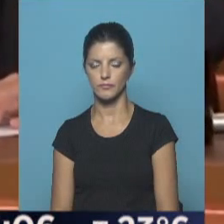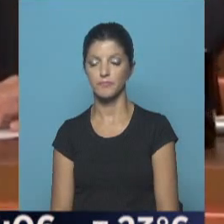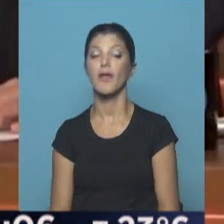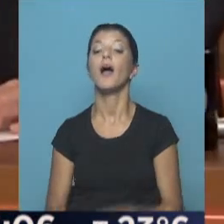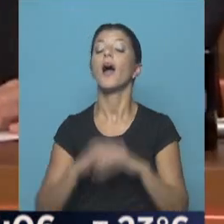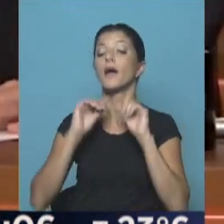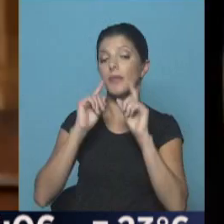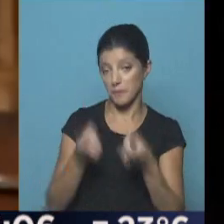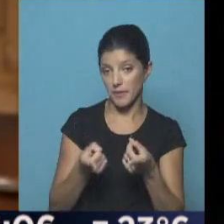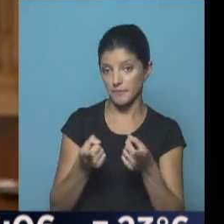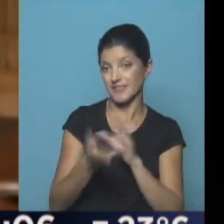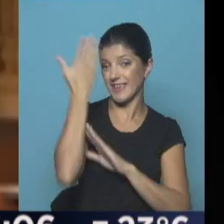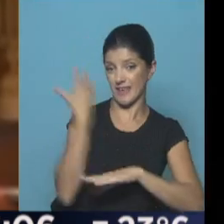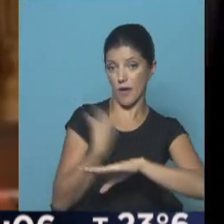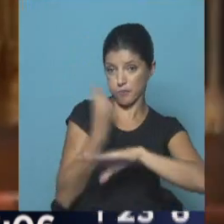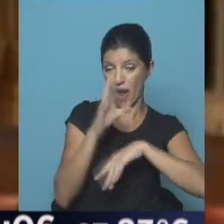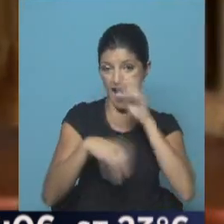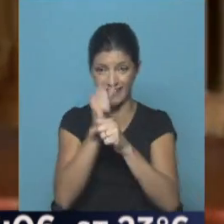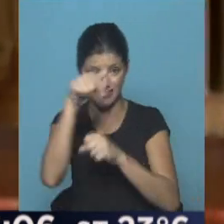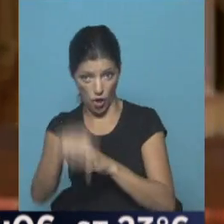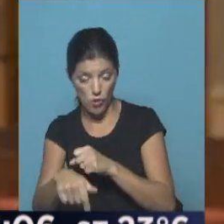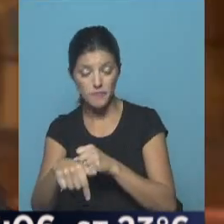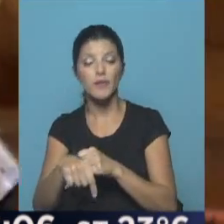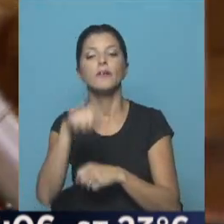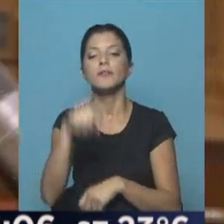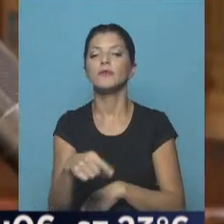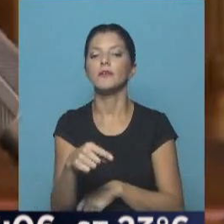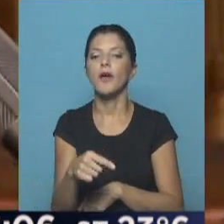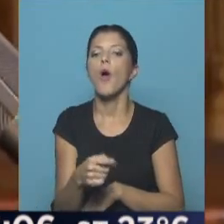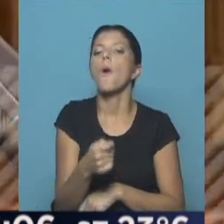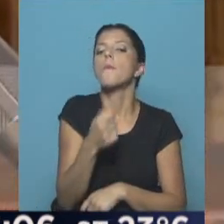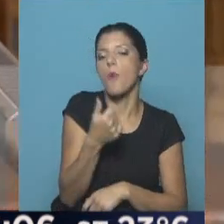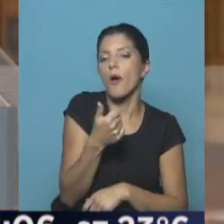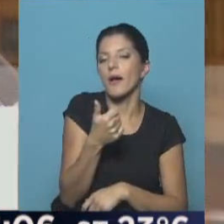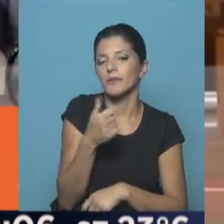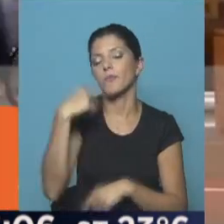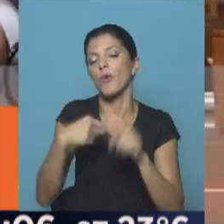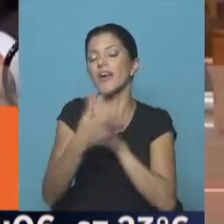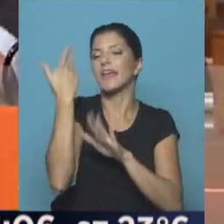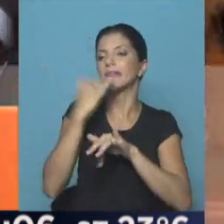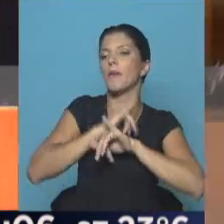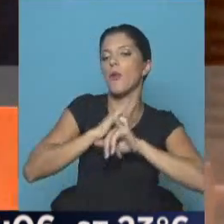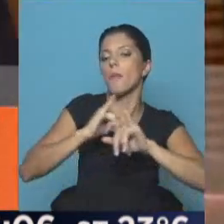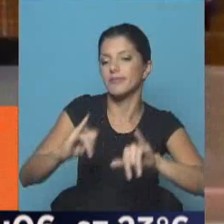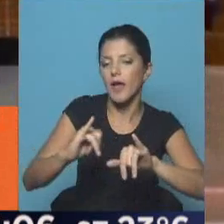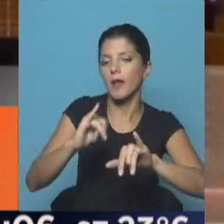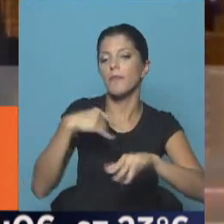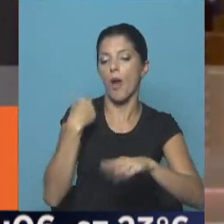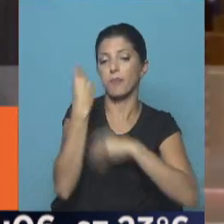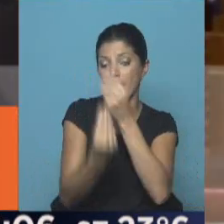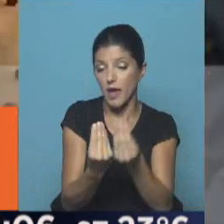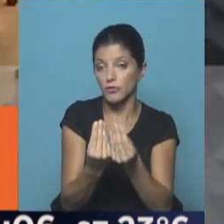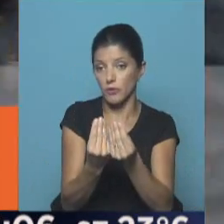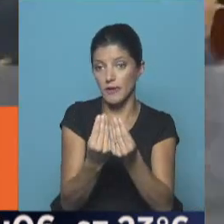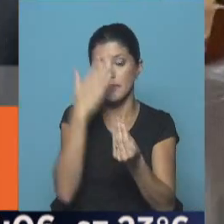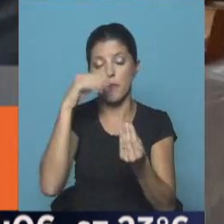Además, en estos 100 días y sin despeinarse, Trump arruinó no pocas de las banderas que levantó en su camino a la Casa Blanca, incluyendo